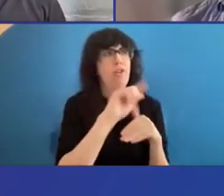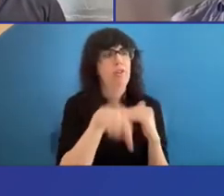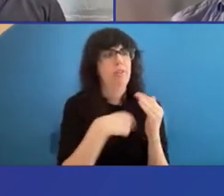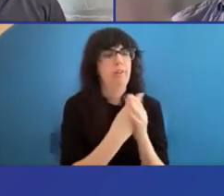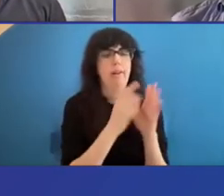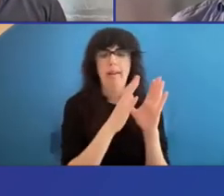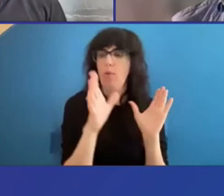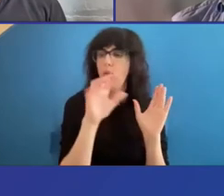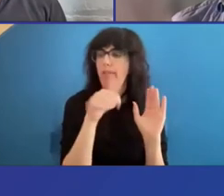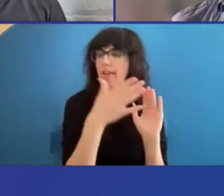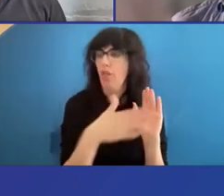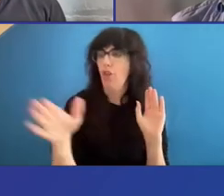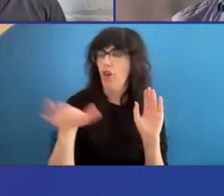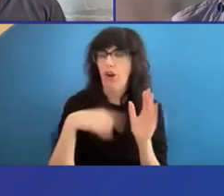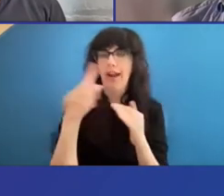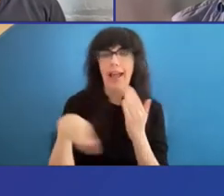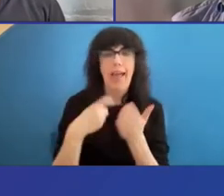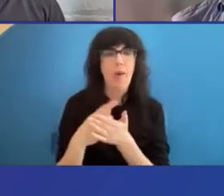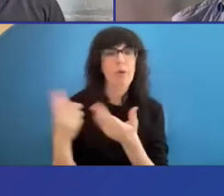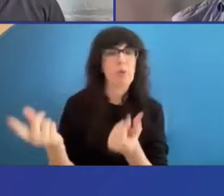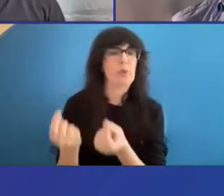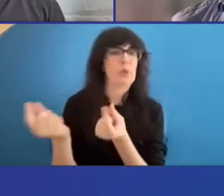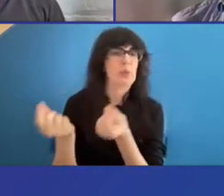other hours? And